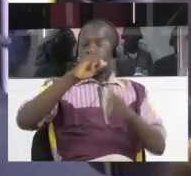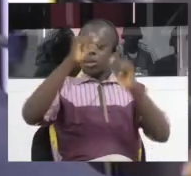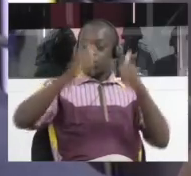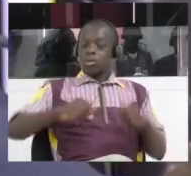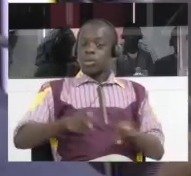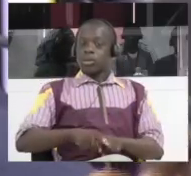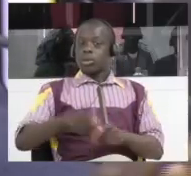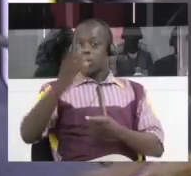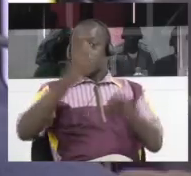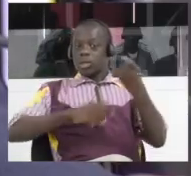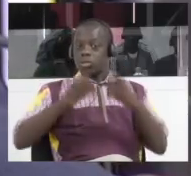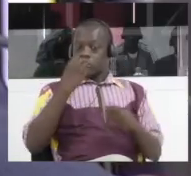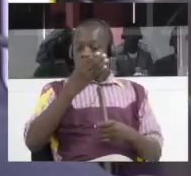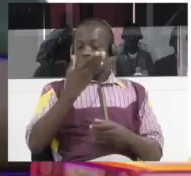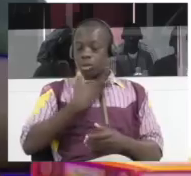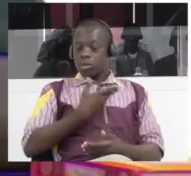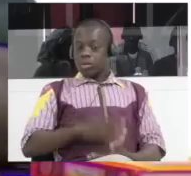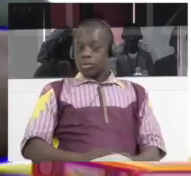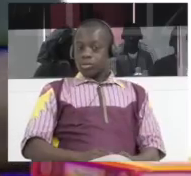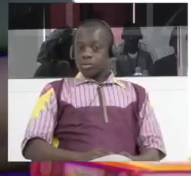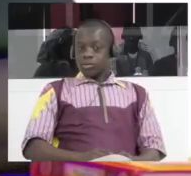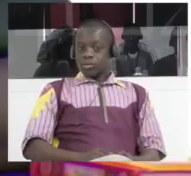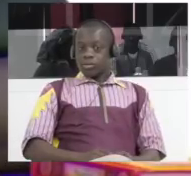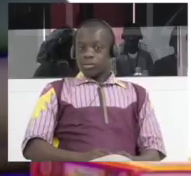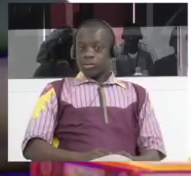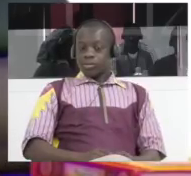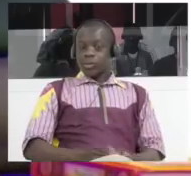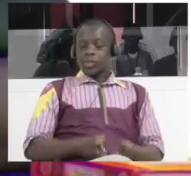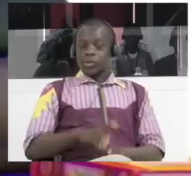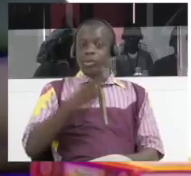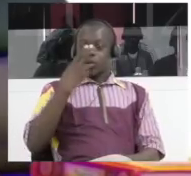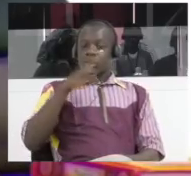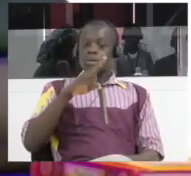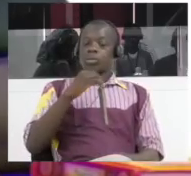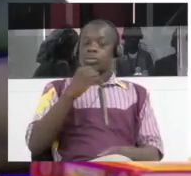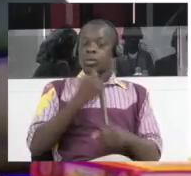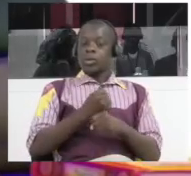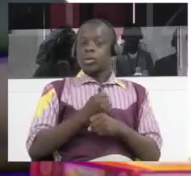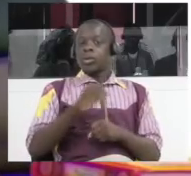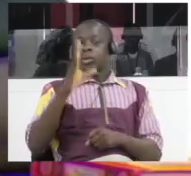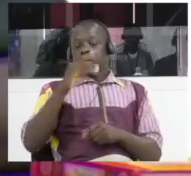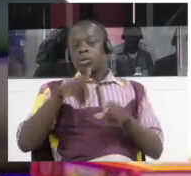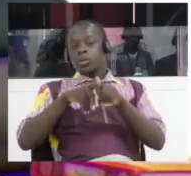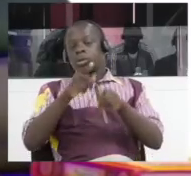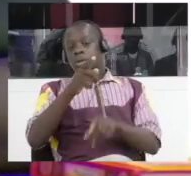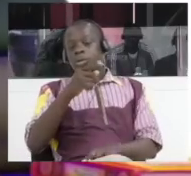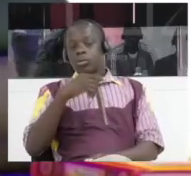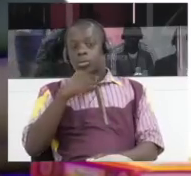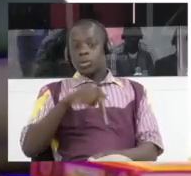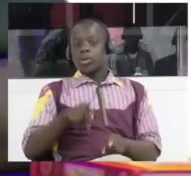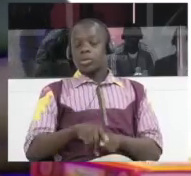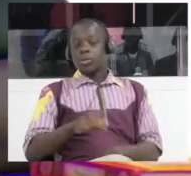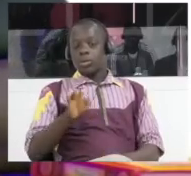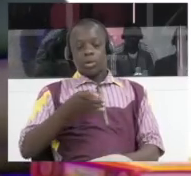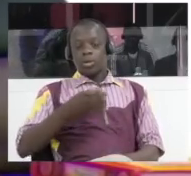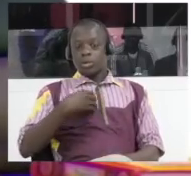Did you speak to him again subsequently? Yes, I tried to reason with him, and then I think there was a little